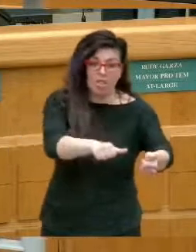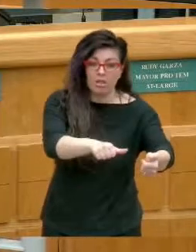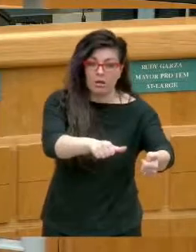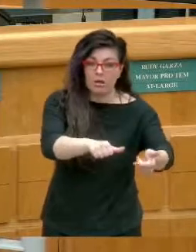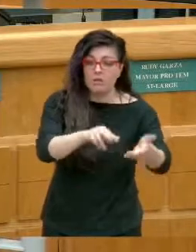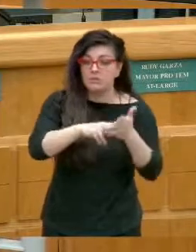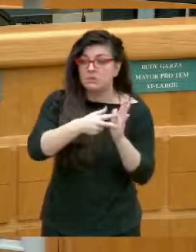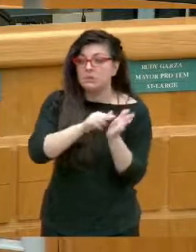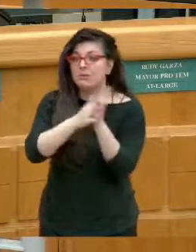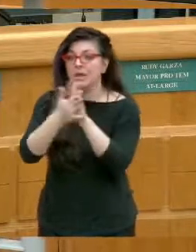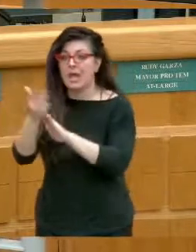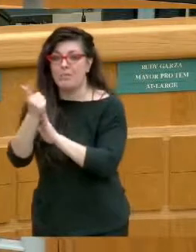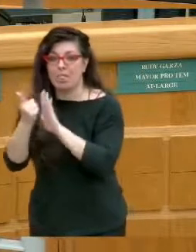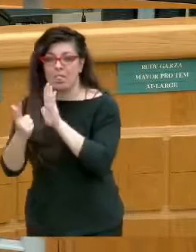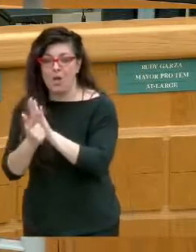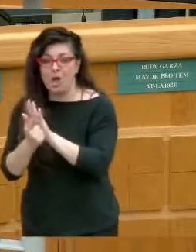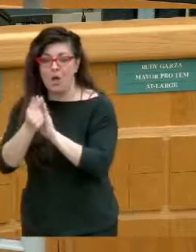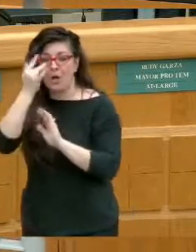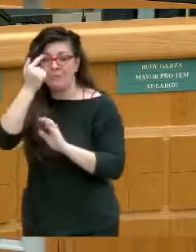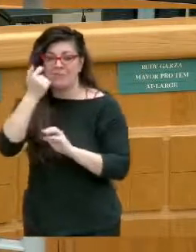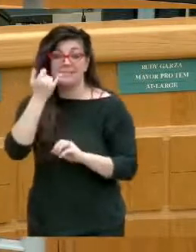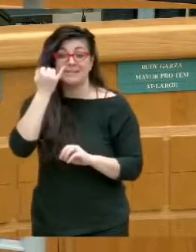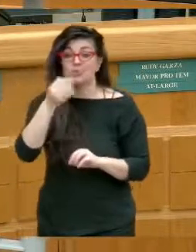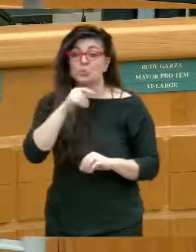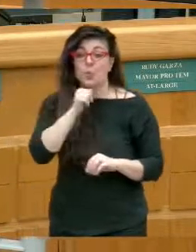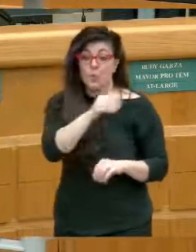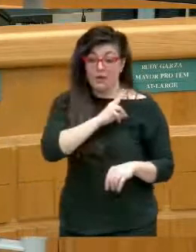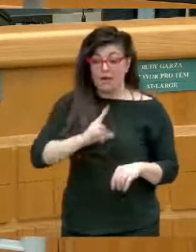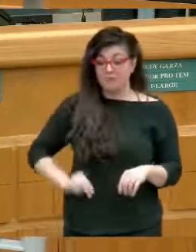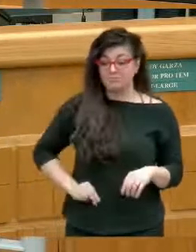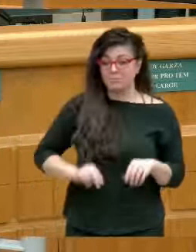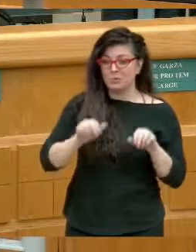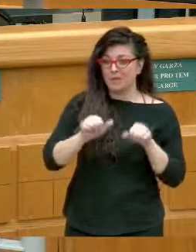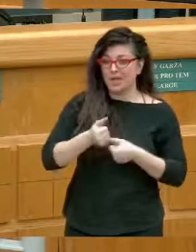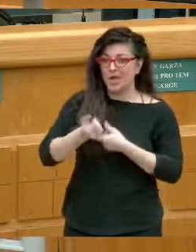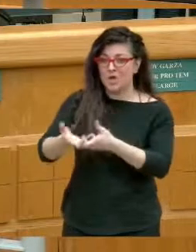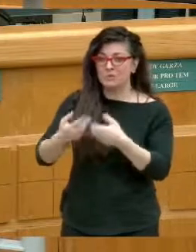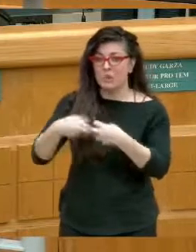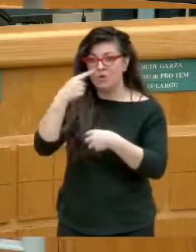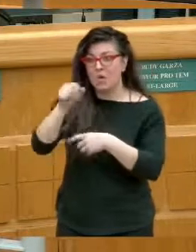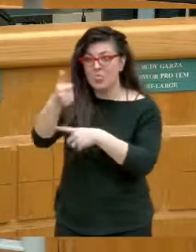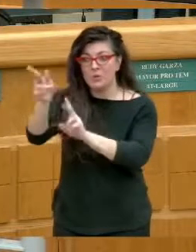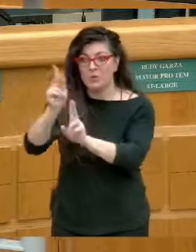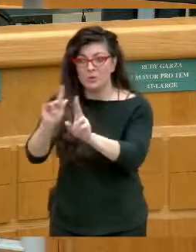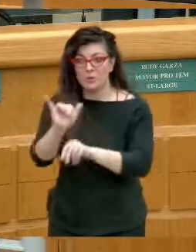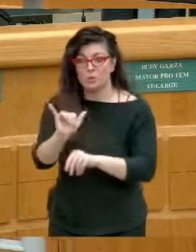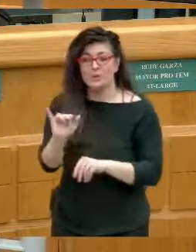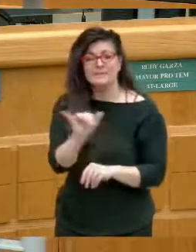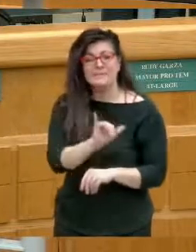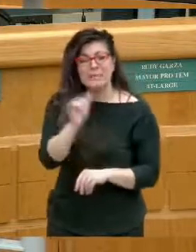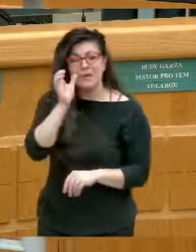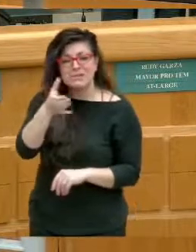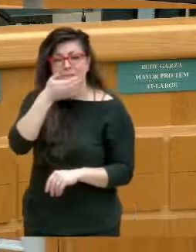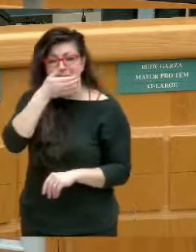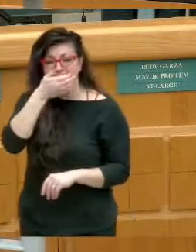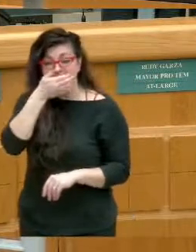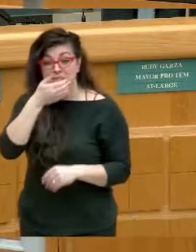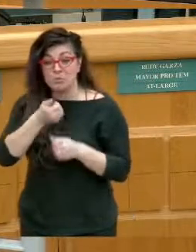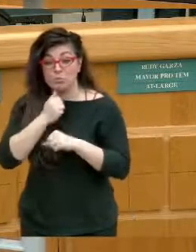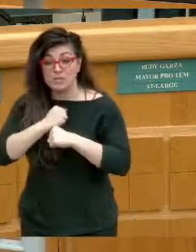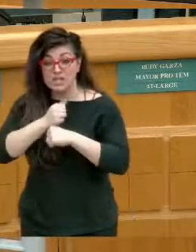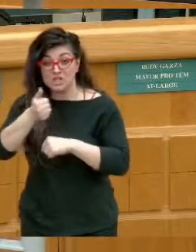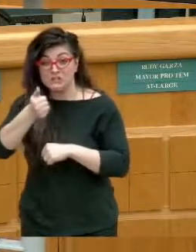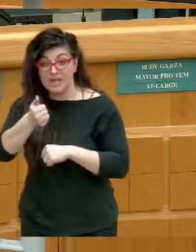everybody else. With wearing a mask, it's very similar. You can protect yourself, and at the same time, instead of monetarily, you're